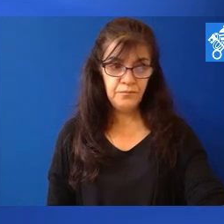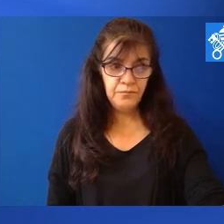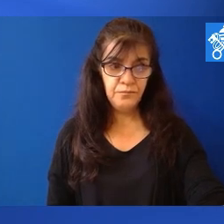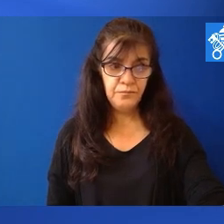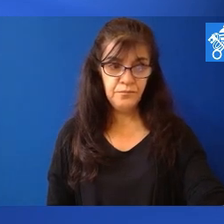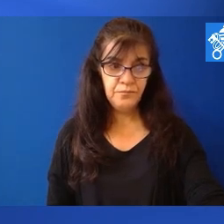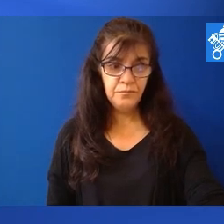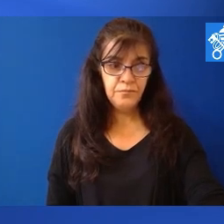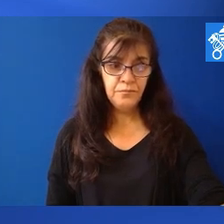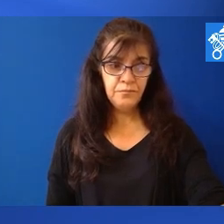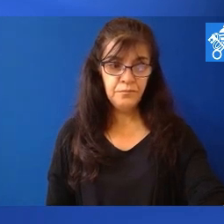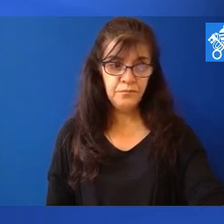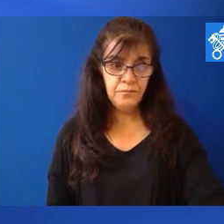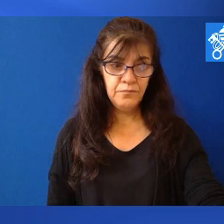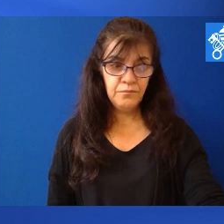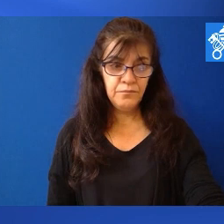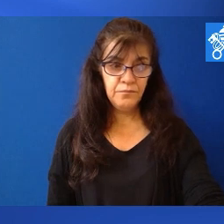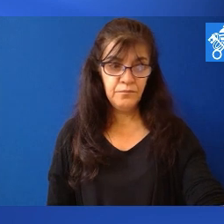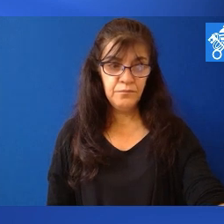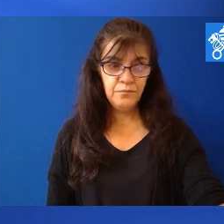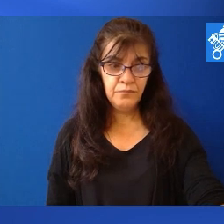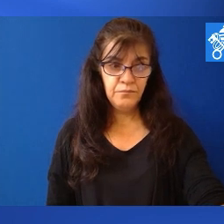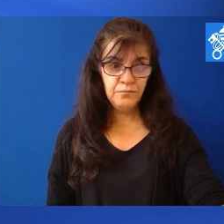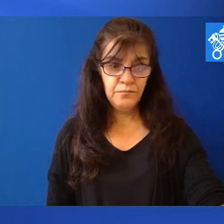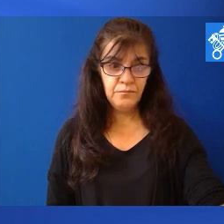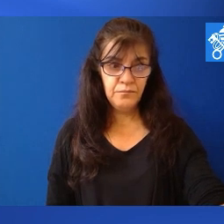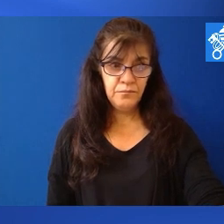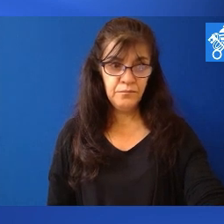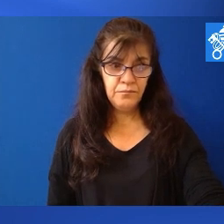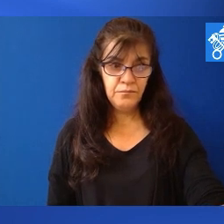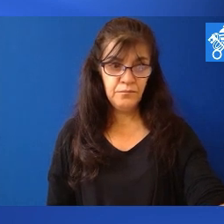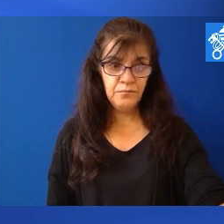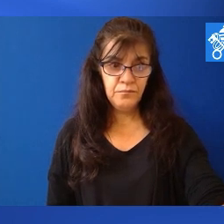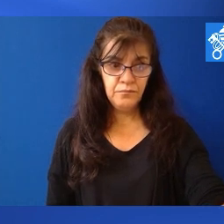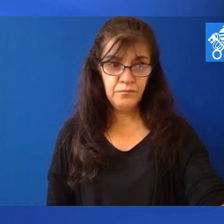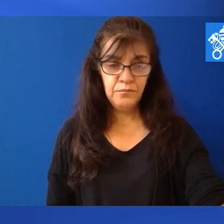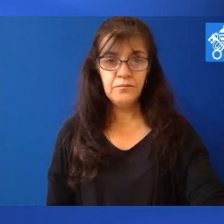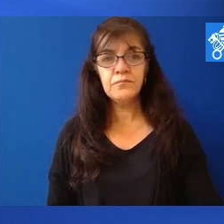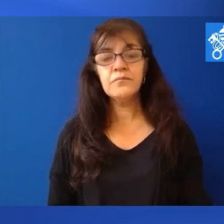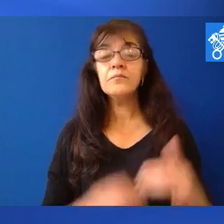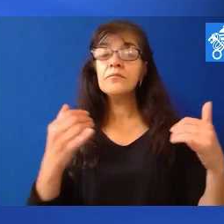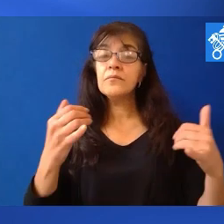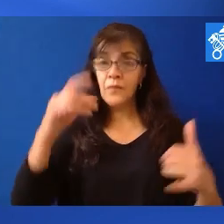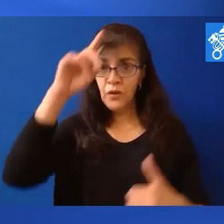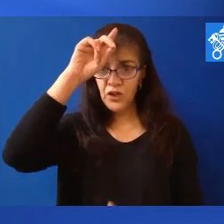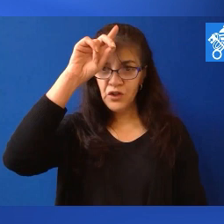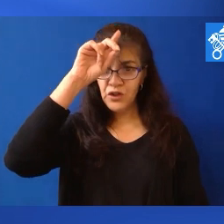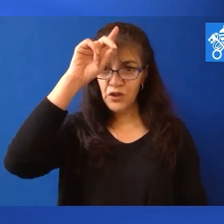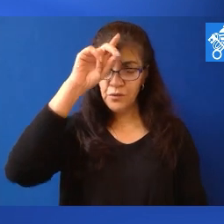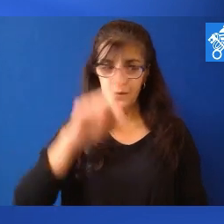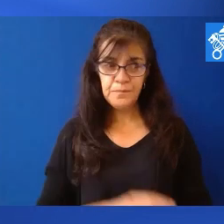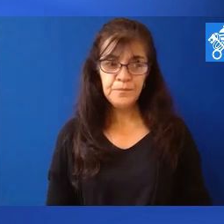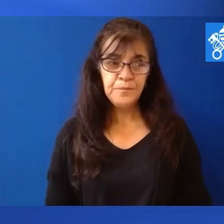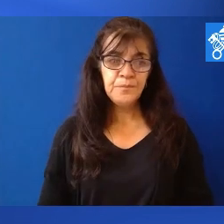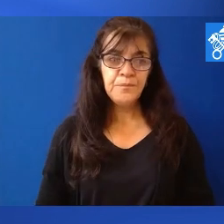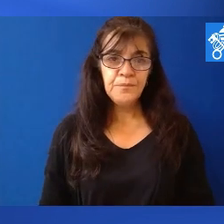Lesung aus dem Buch Jesu Sirach. Kind, wenn du herantrittst, um dem Herrn zu dienen,